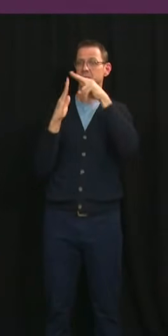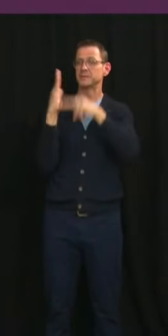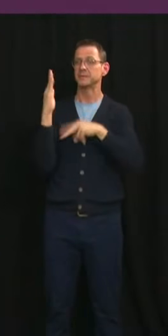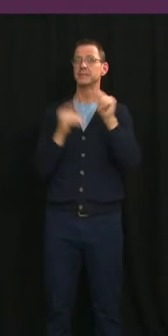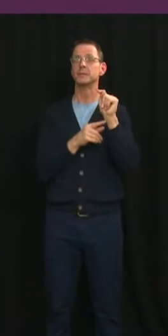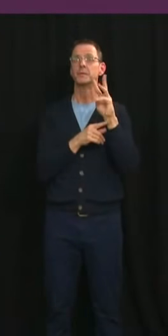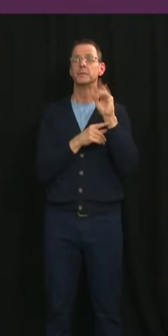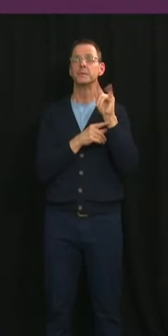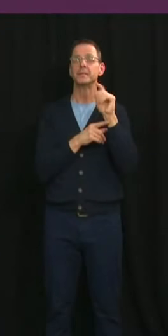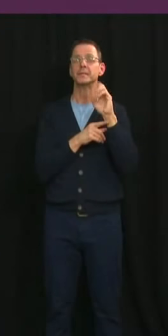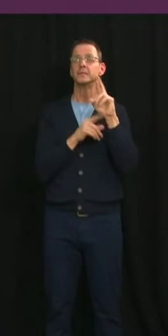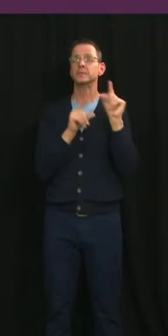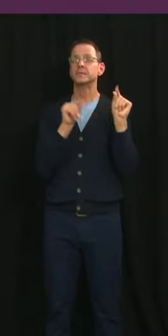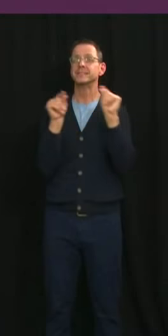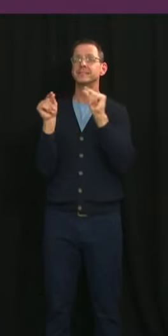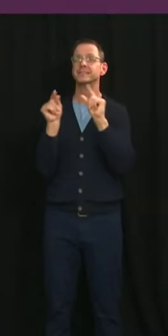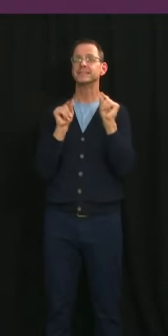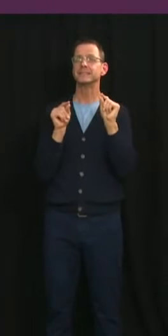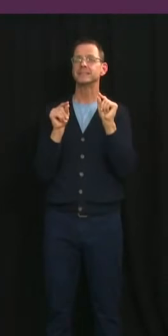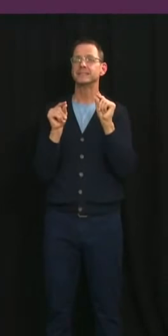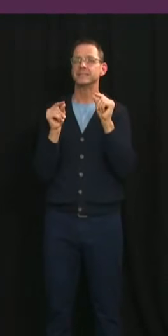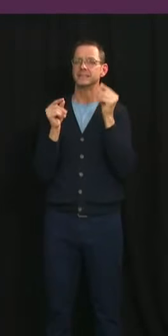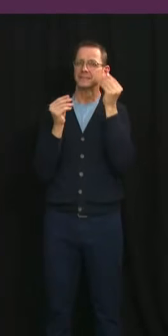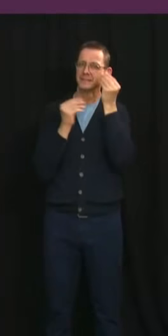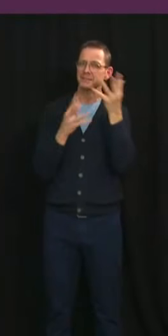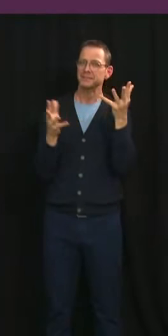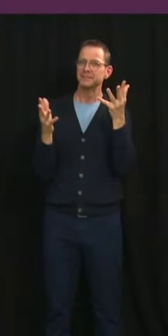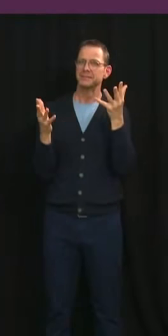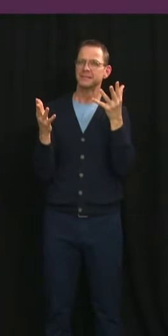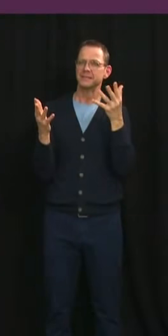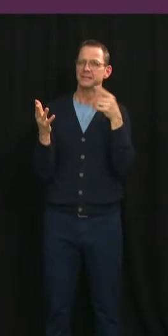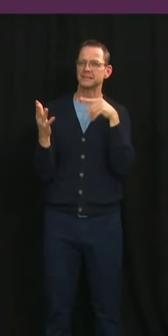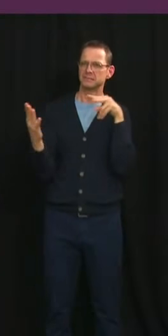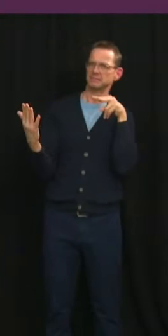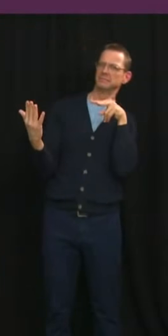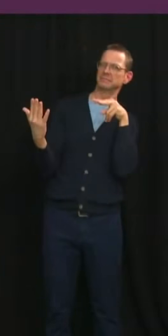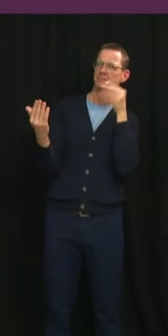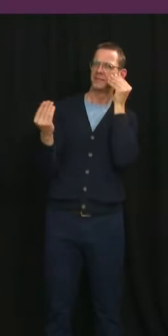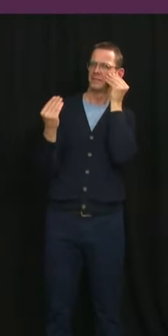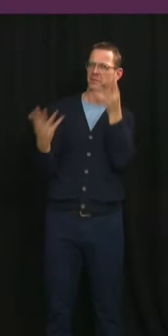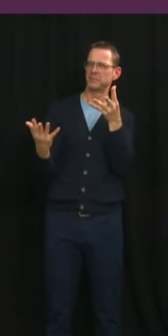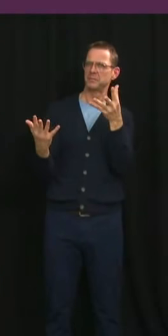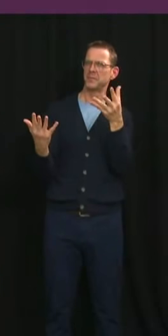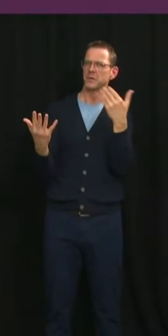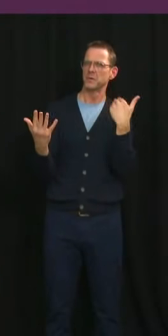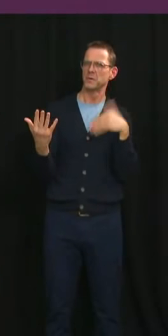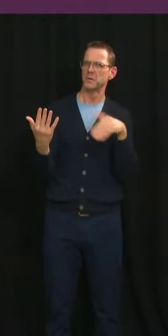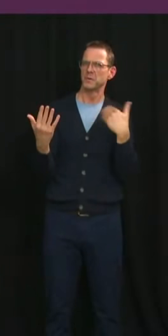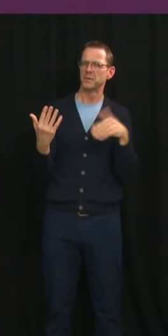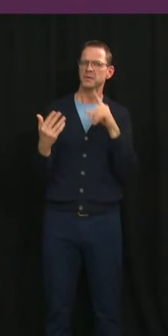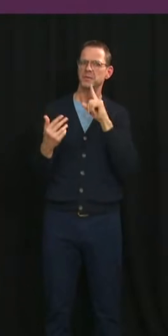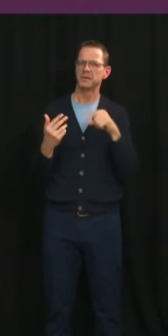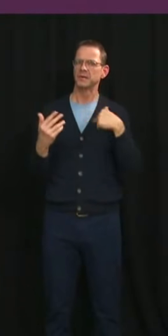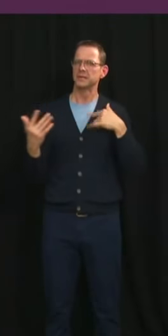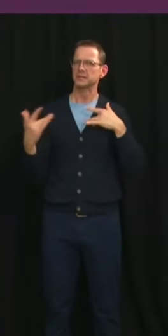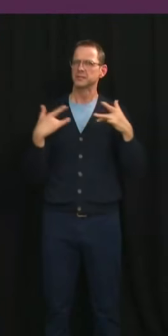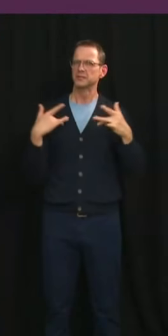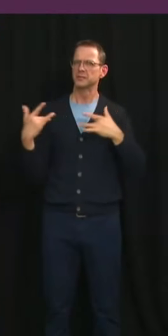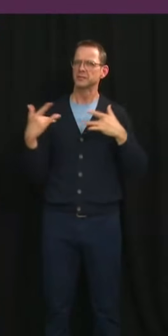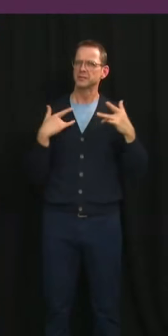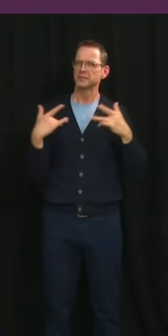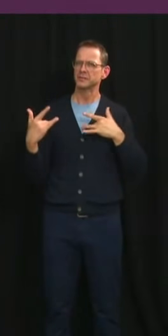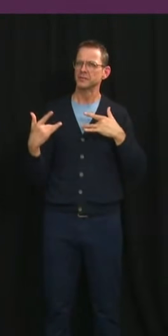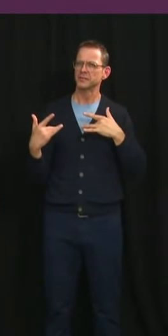while we are concerned about this outbreak, we should not lose sight of the fact that these P1 cases are a tiny fraction of the thousands